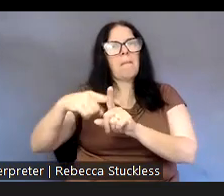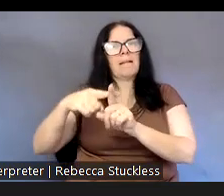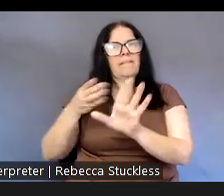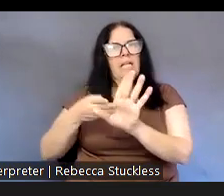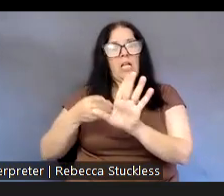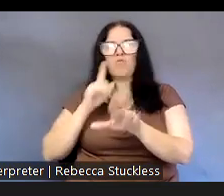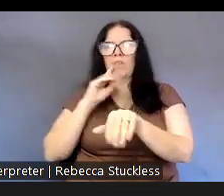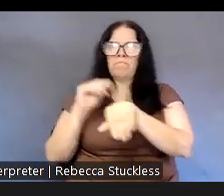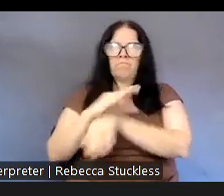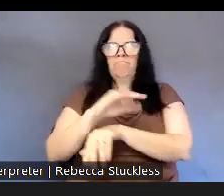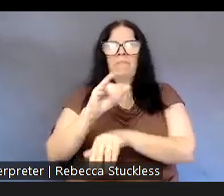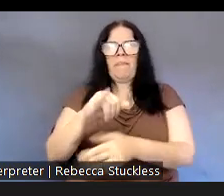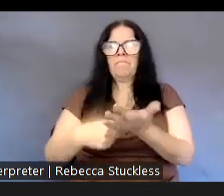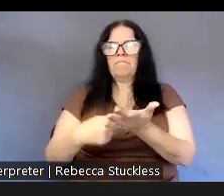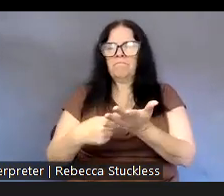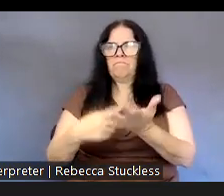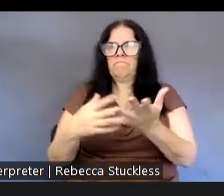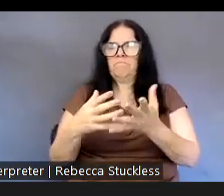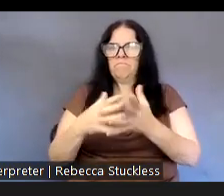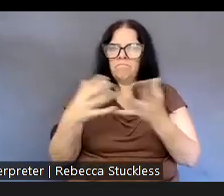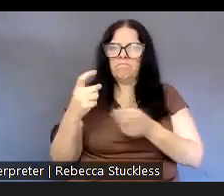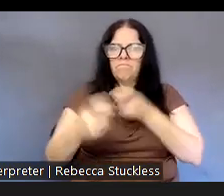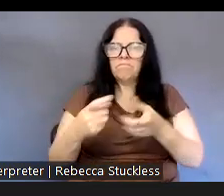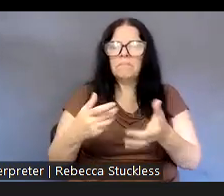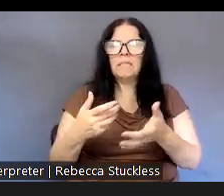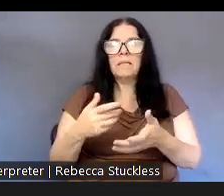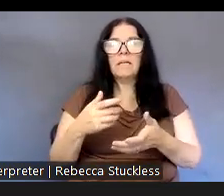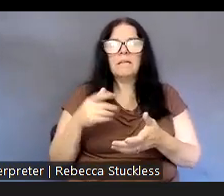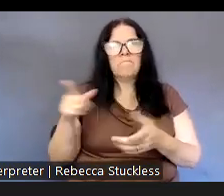area. And then working to build strong, healthy